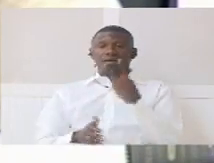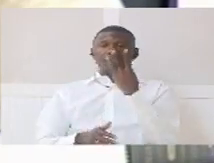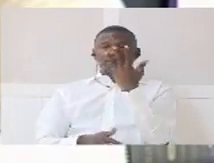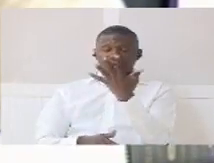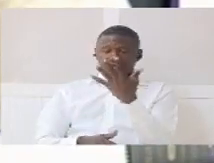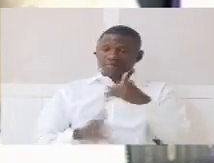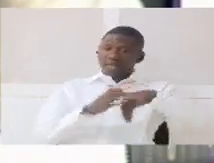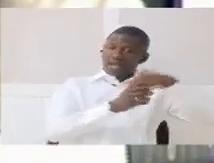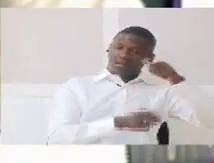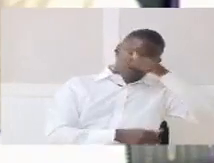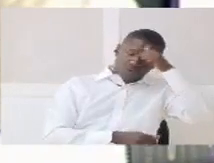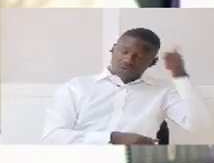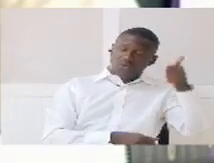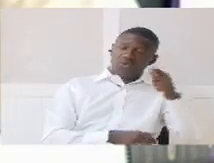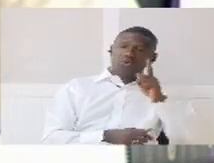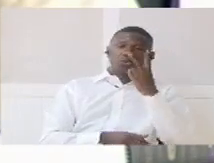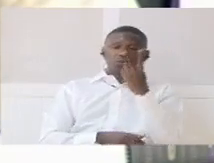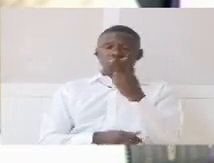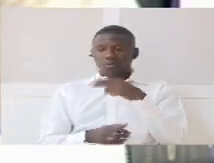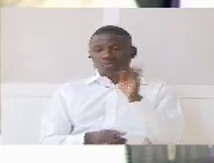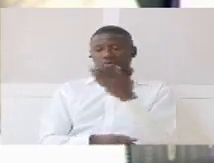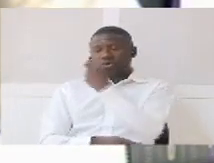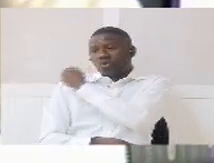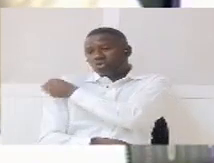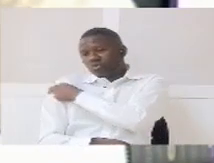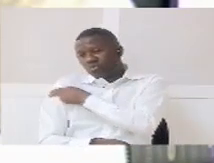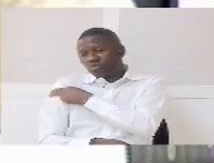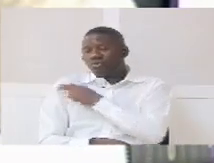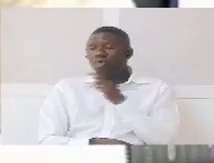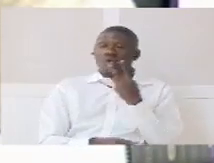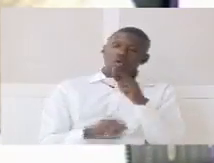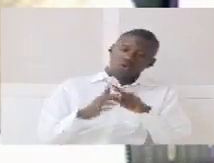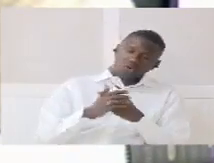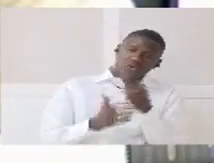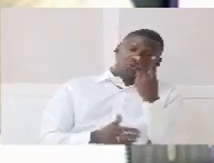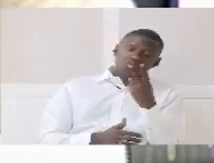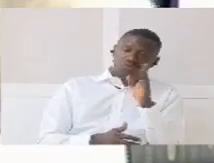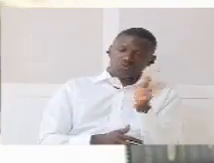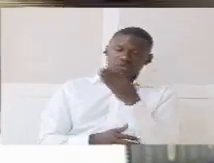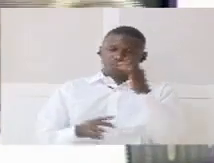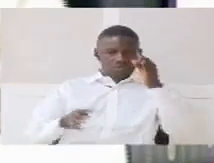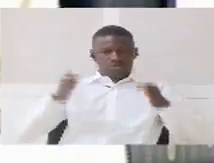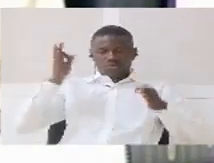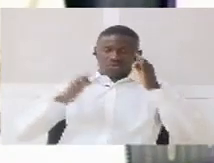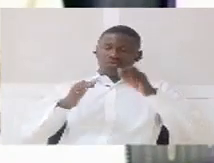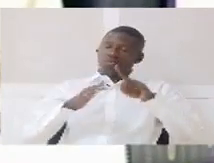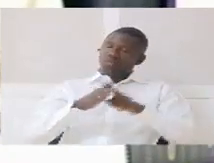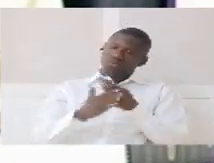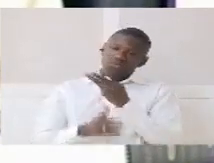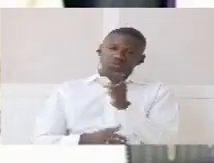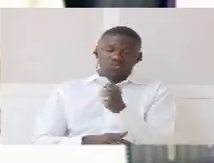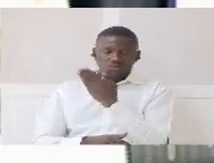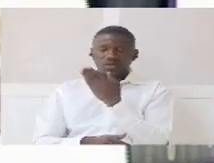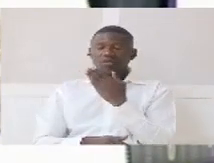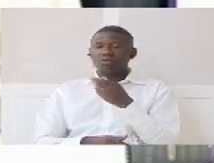to court. Or two later to hospital. Or two have gone to the hospital. Or two later garden. Or two have gone to the garden. They will be add together. If you